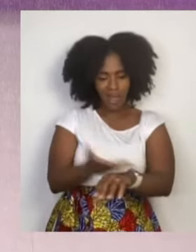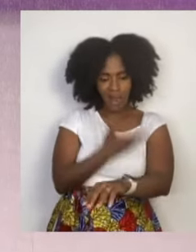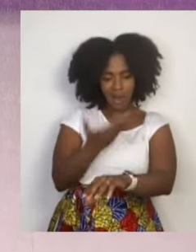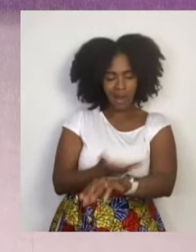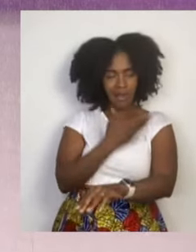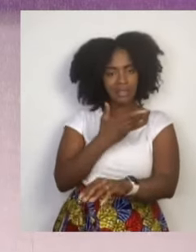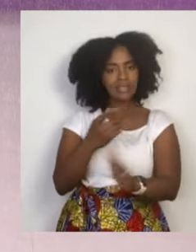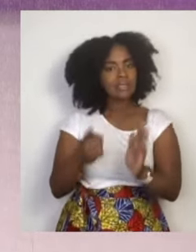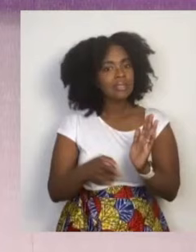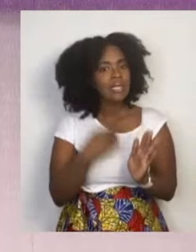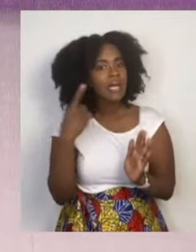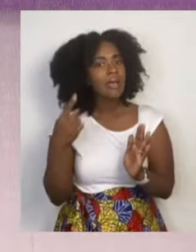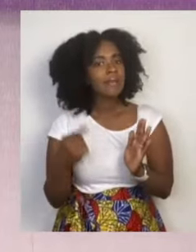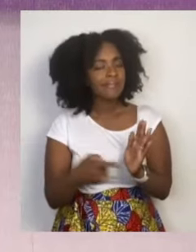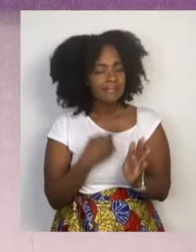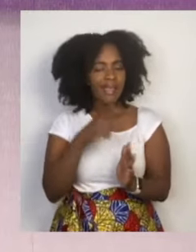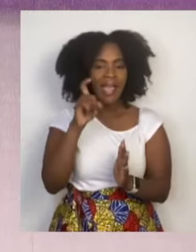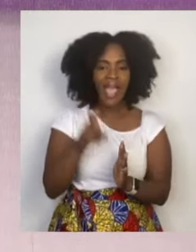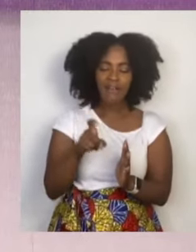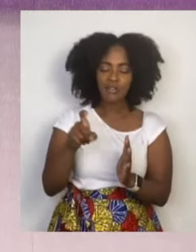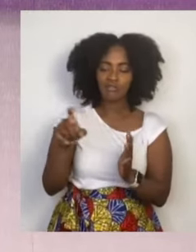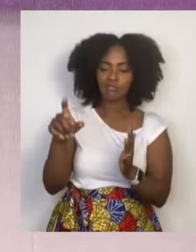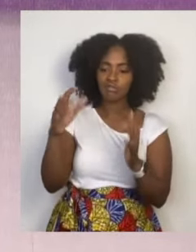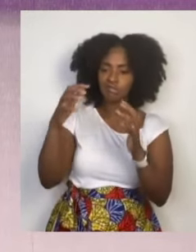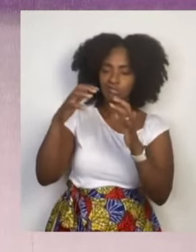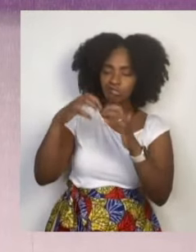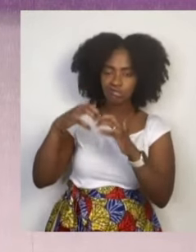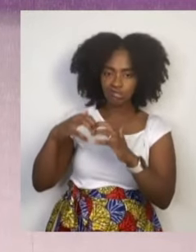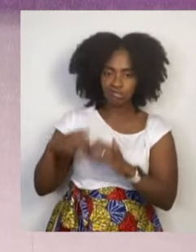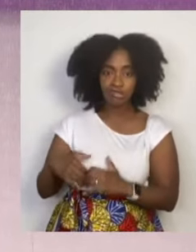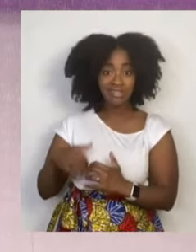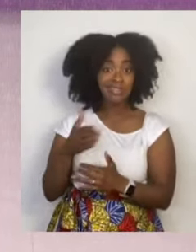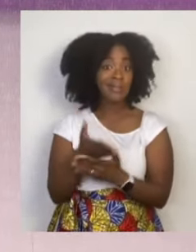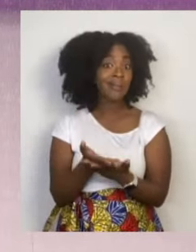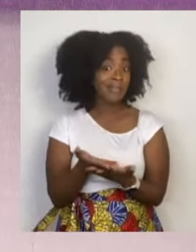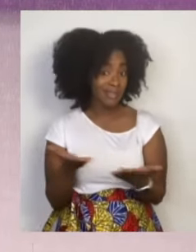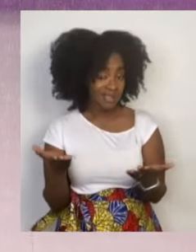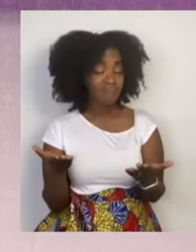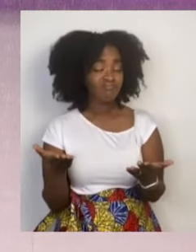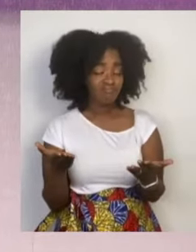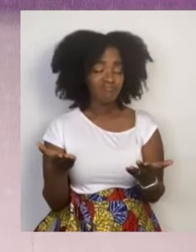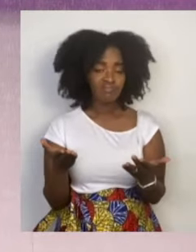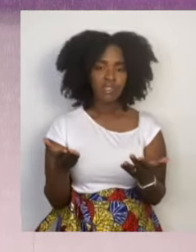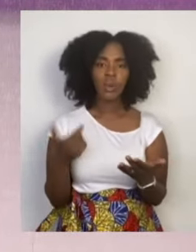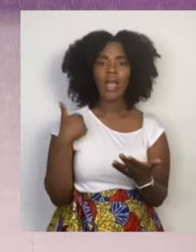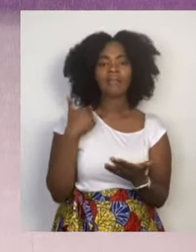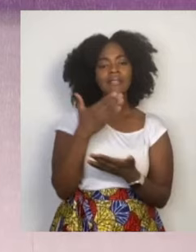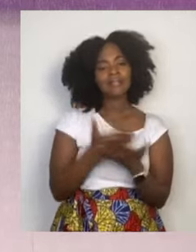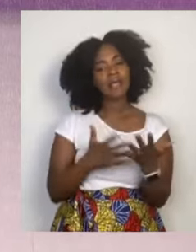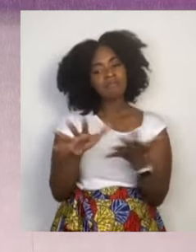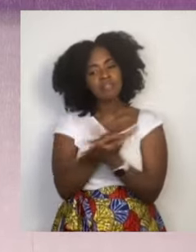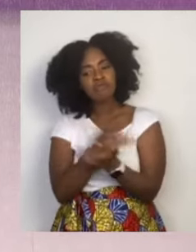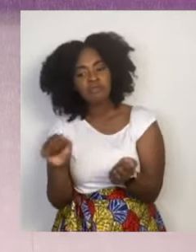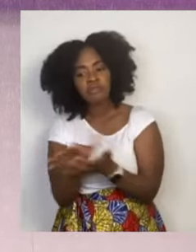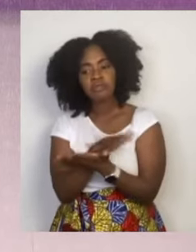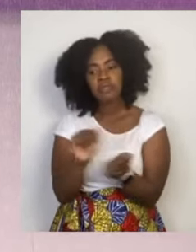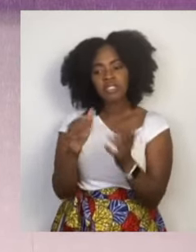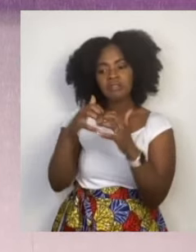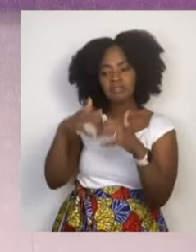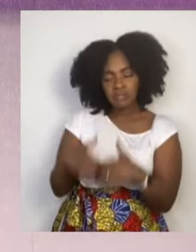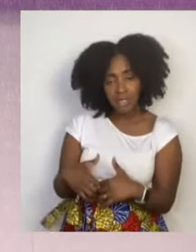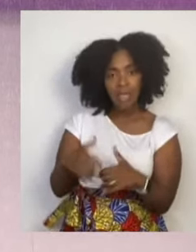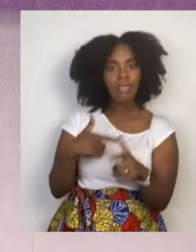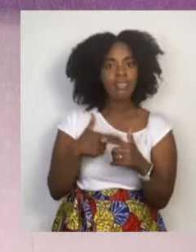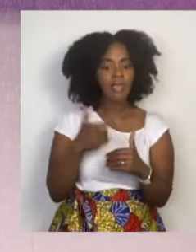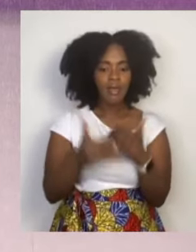some tearing down and some carrying out. But my question to you this morning is, if God